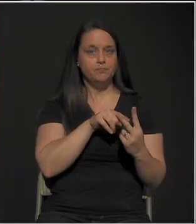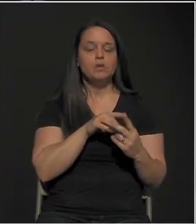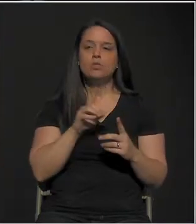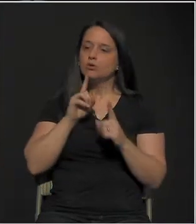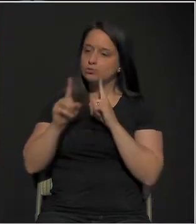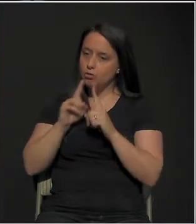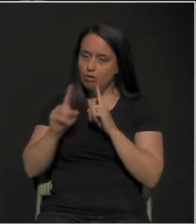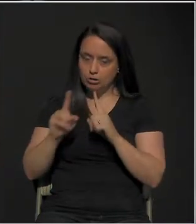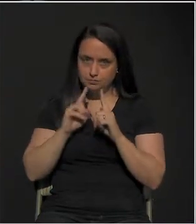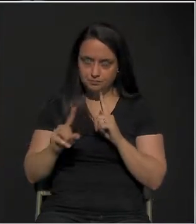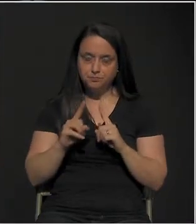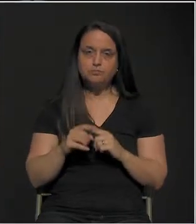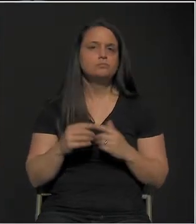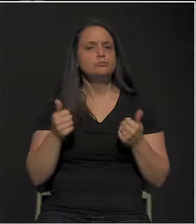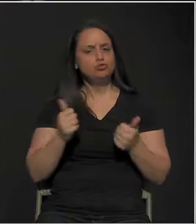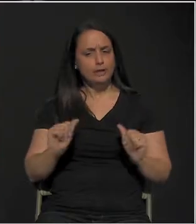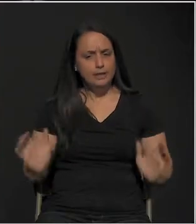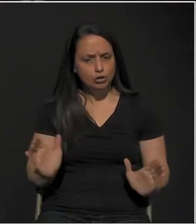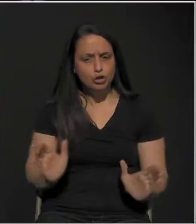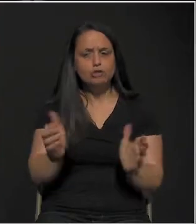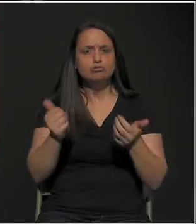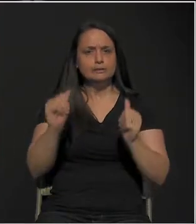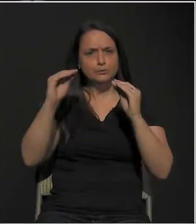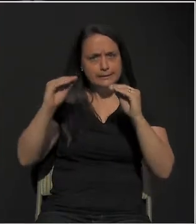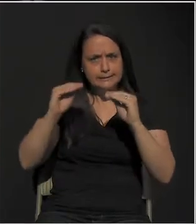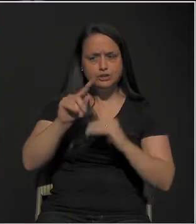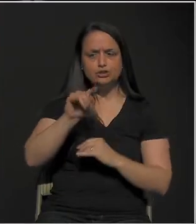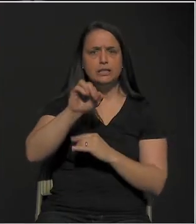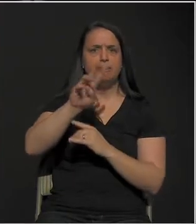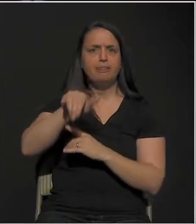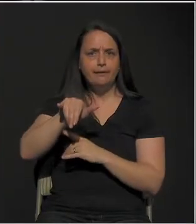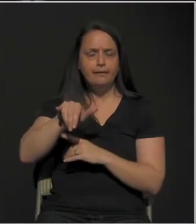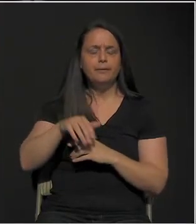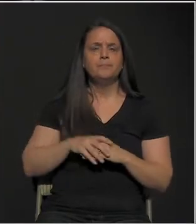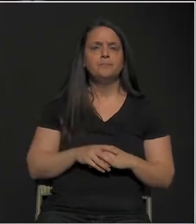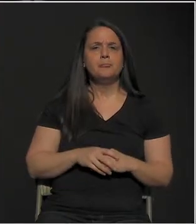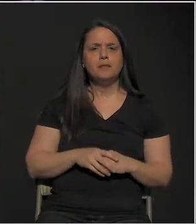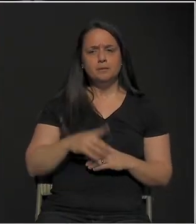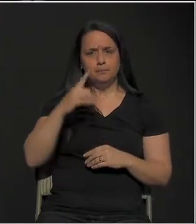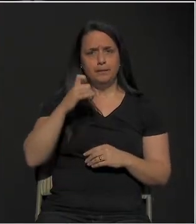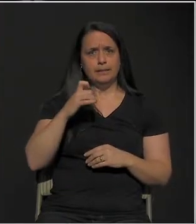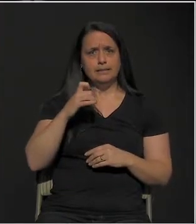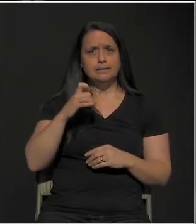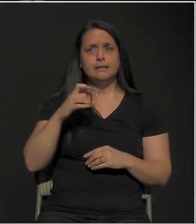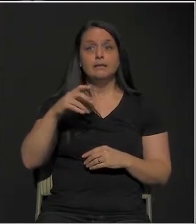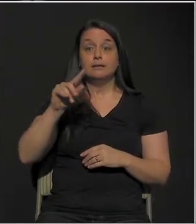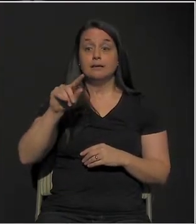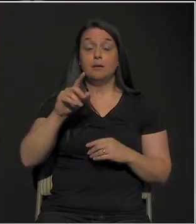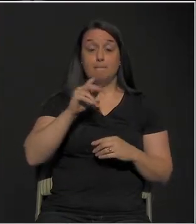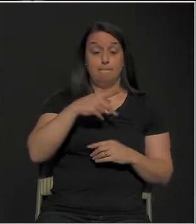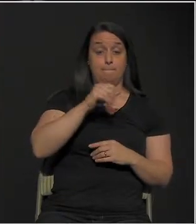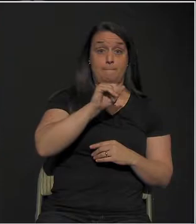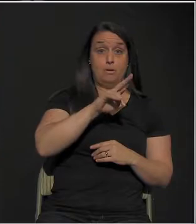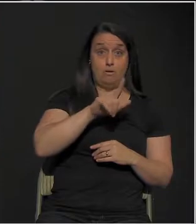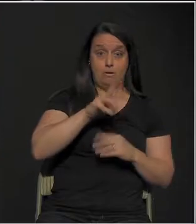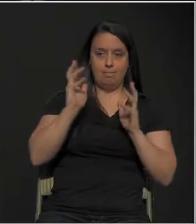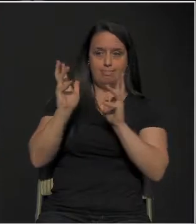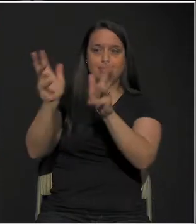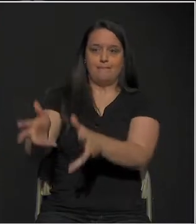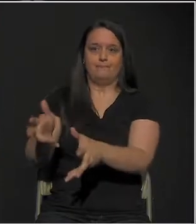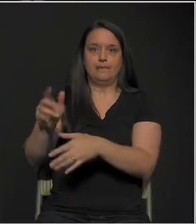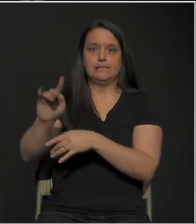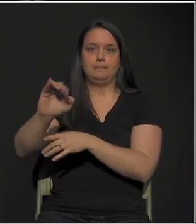and he's trying to encourage Timothy. He's trying to teach Timothy, because Timothy has been left by Paul in the city of Ephesus to grow